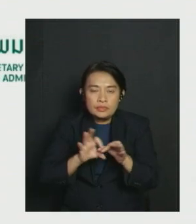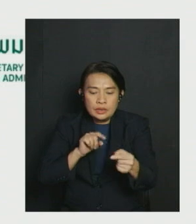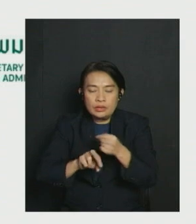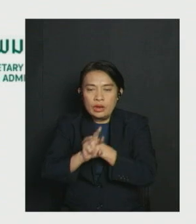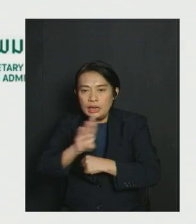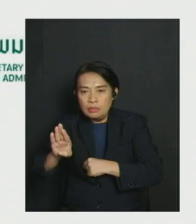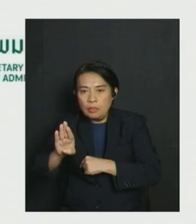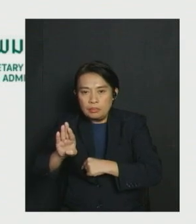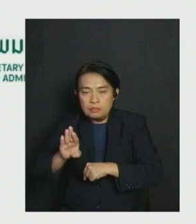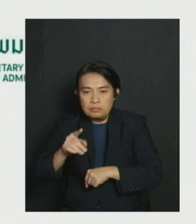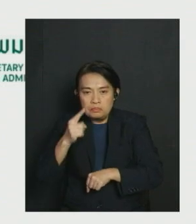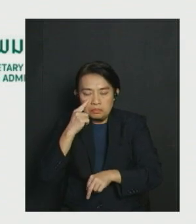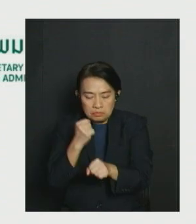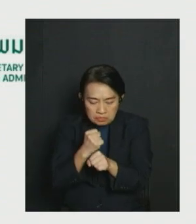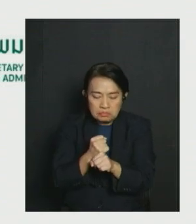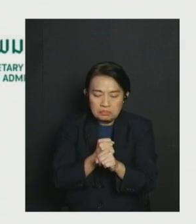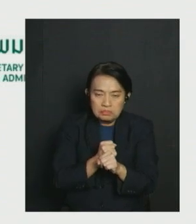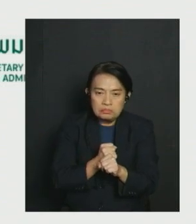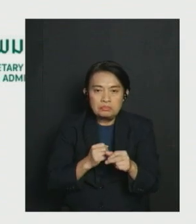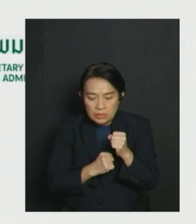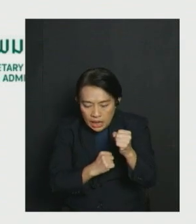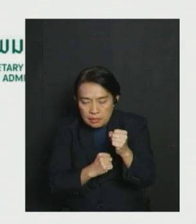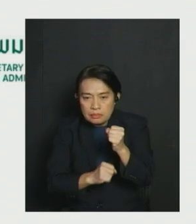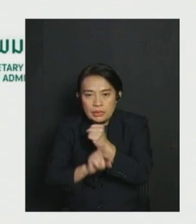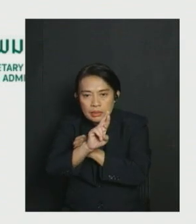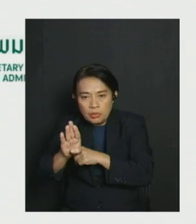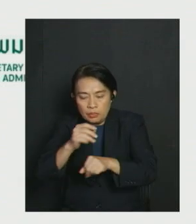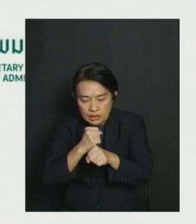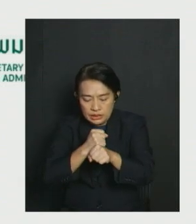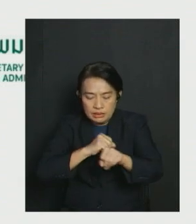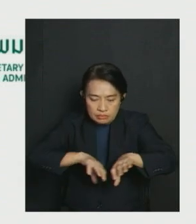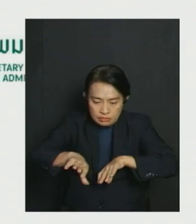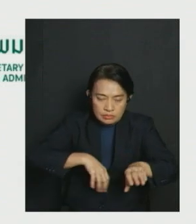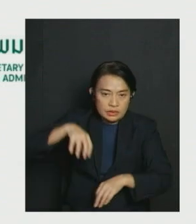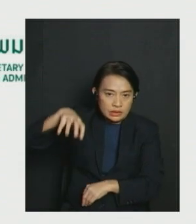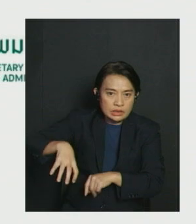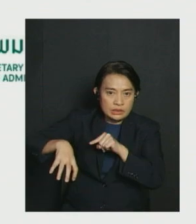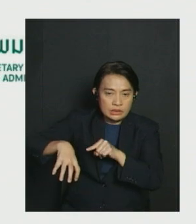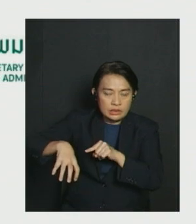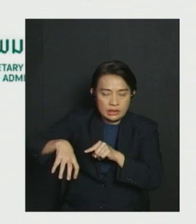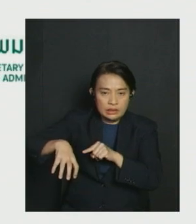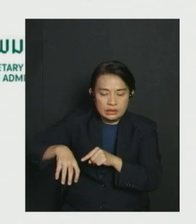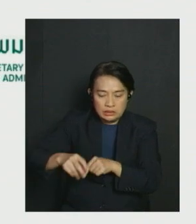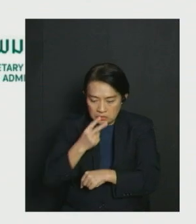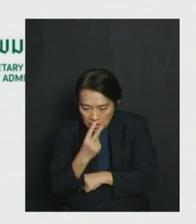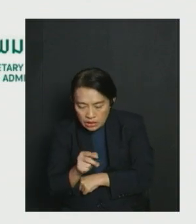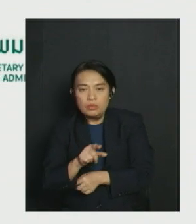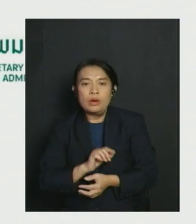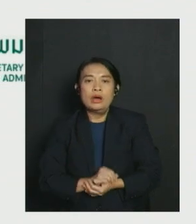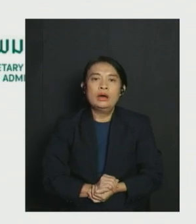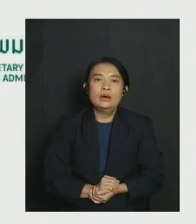corporate, our government department, to ensure that if you see it and it's official, this is the